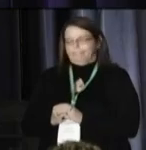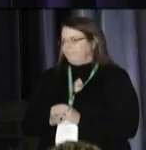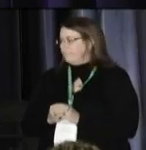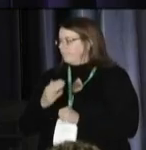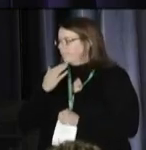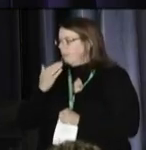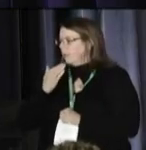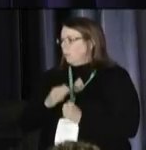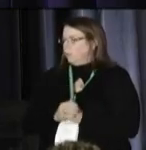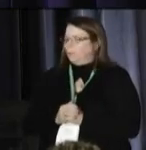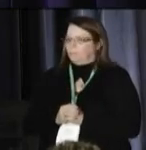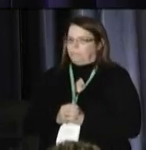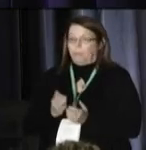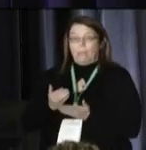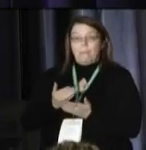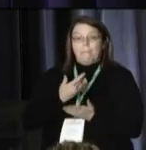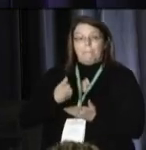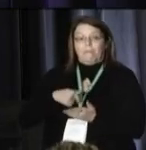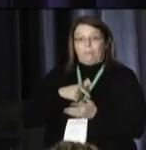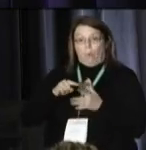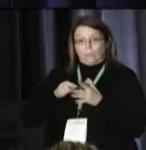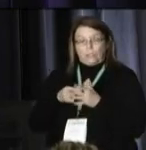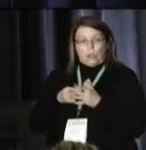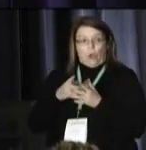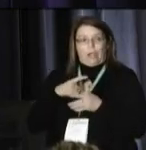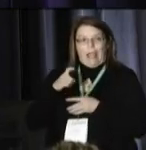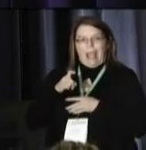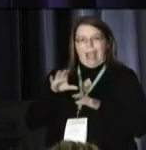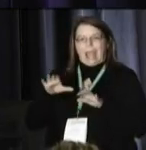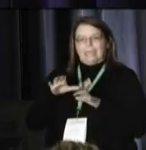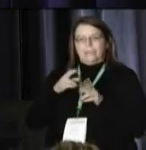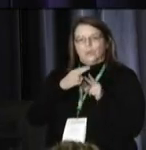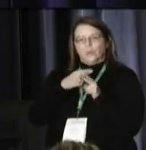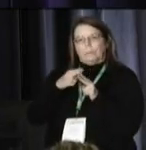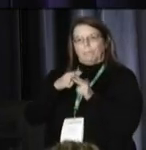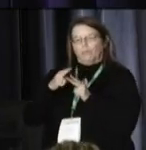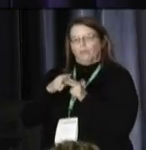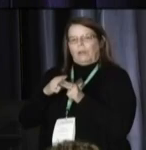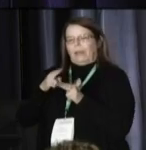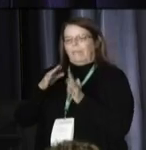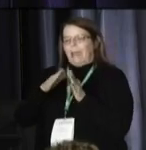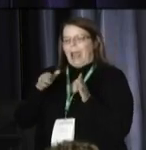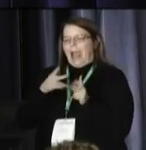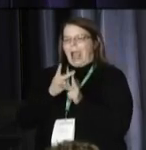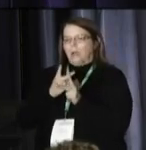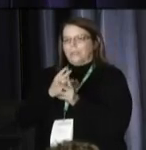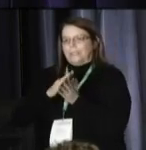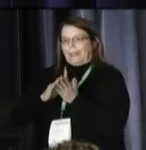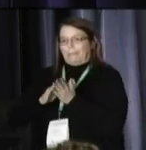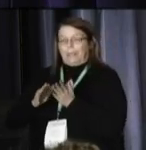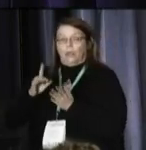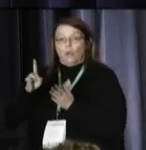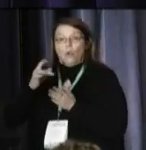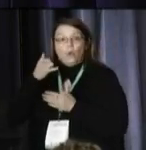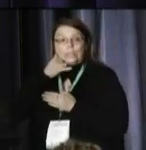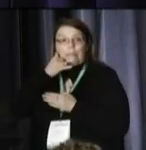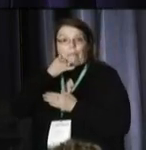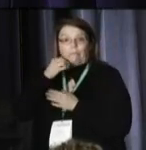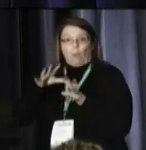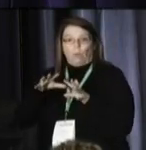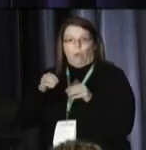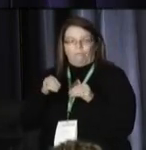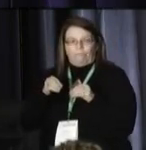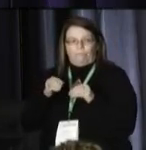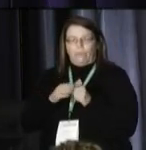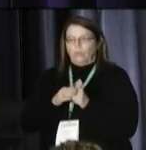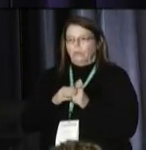Thank you. Before we start, I do need to do some brief housekeeping. Please silence your cell phones. Remember,